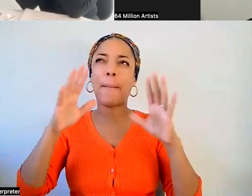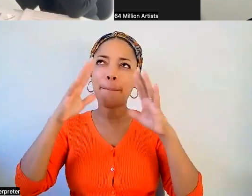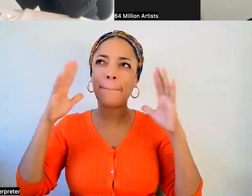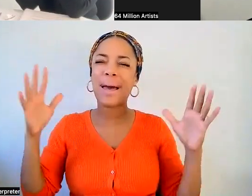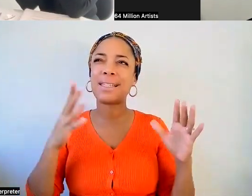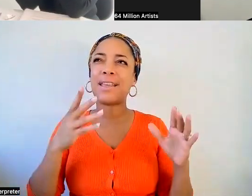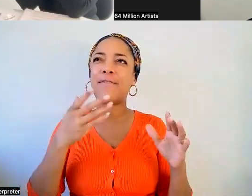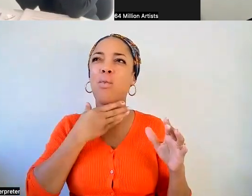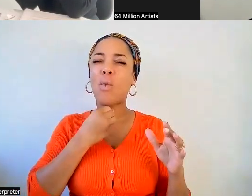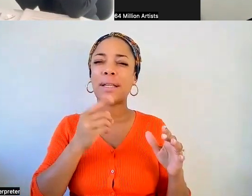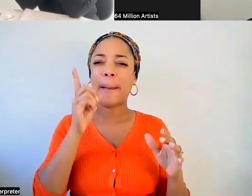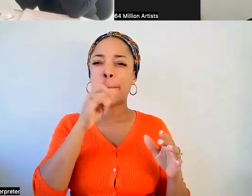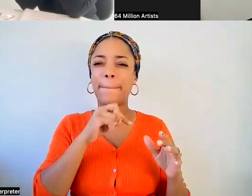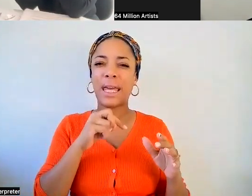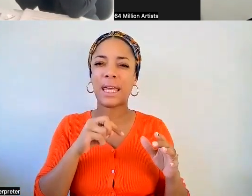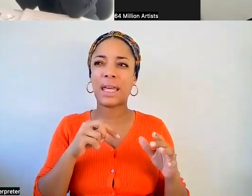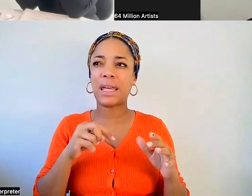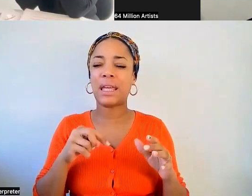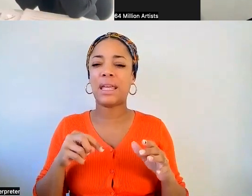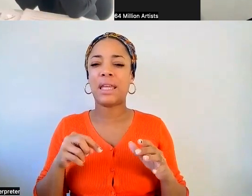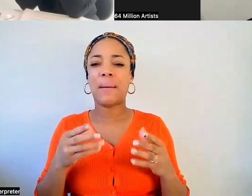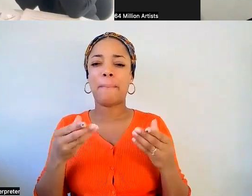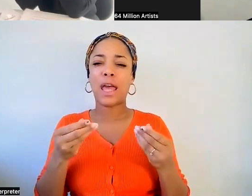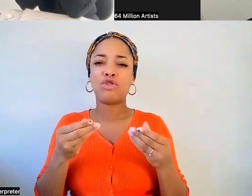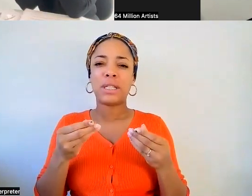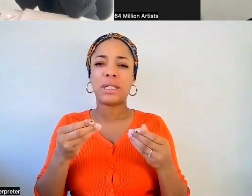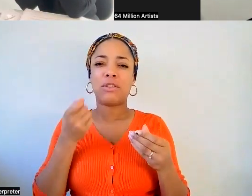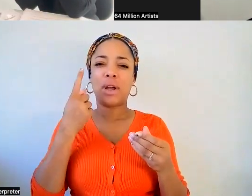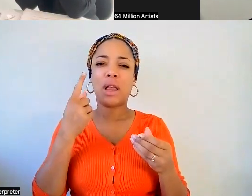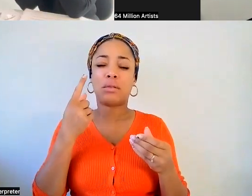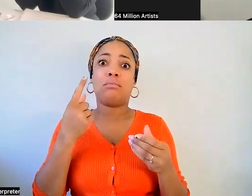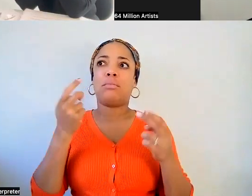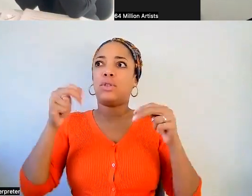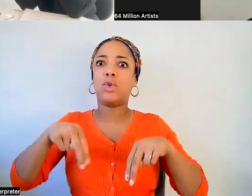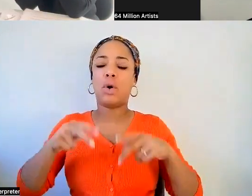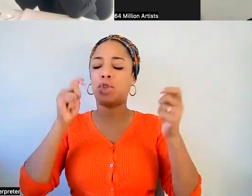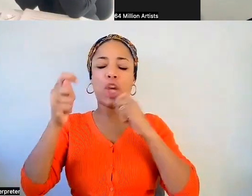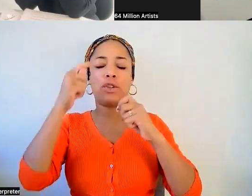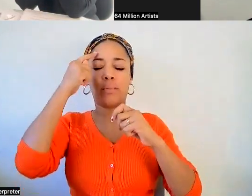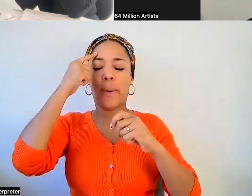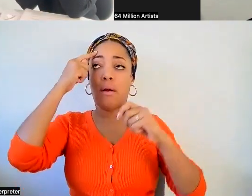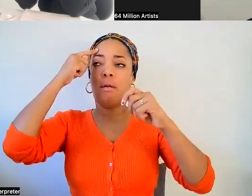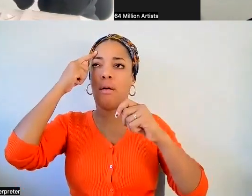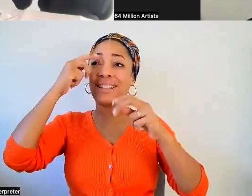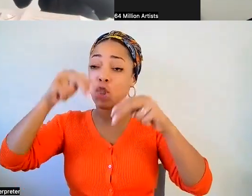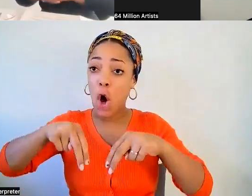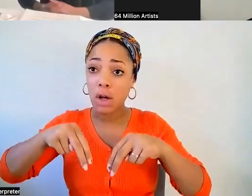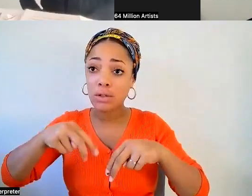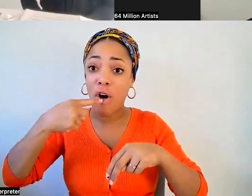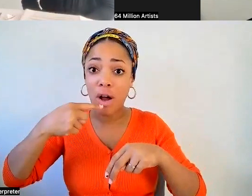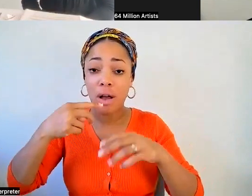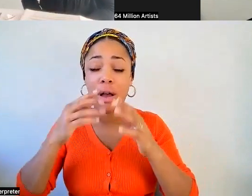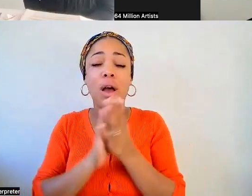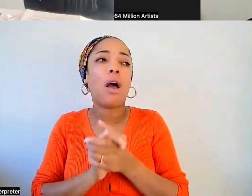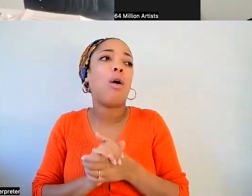that's lovely, because that's a realization. Yes. Transformations are great in poems and stories. People have been doing this